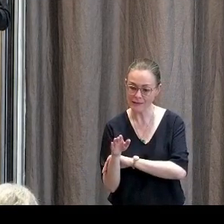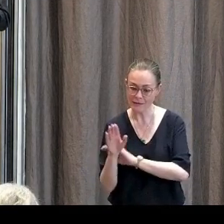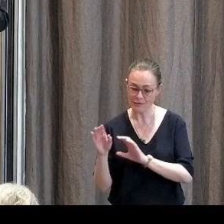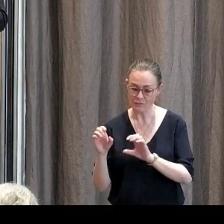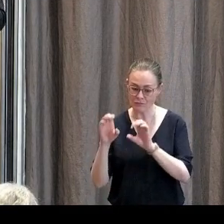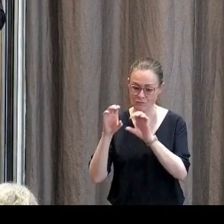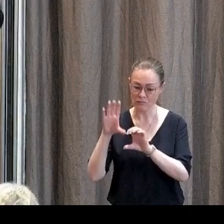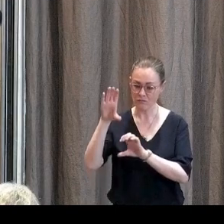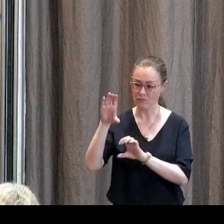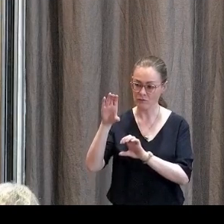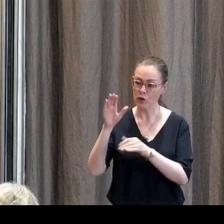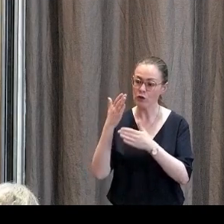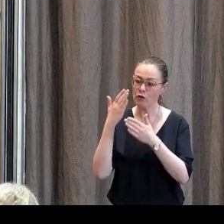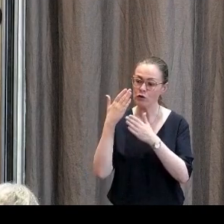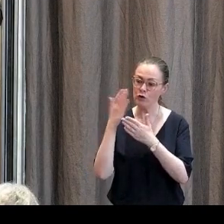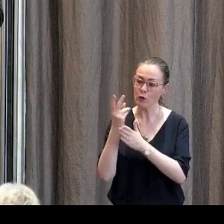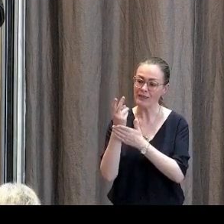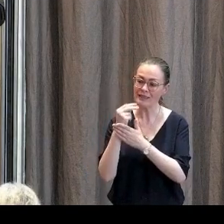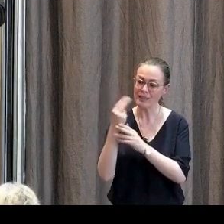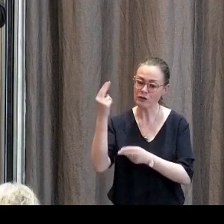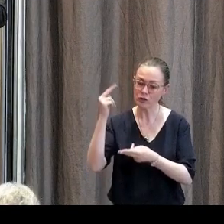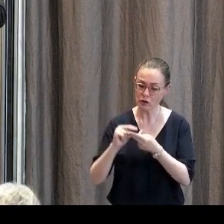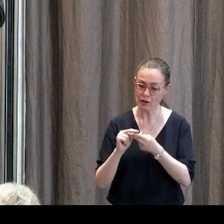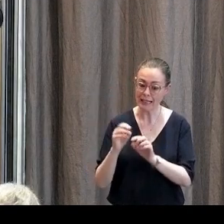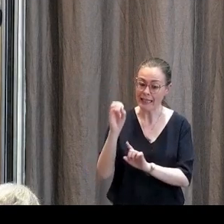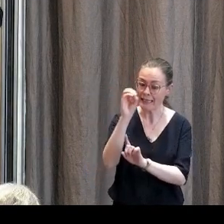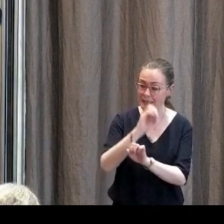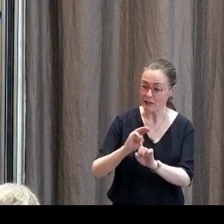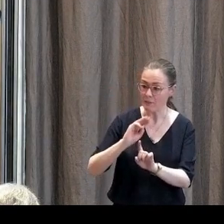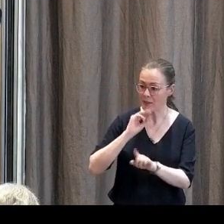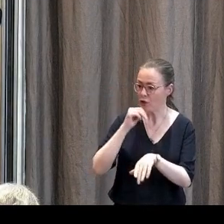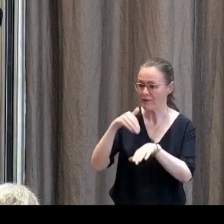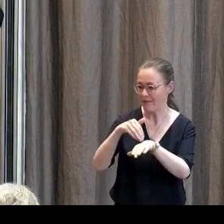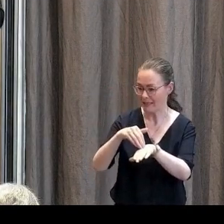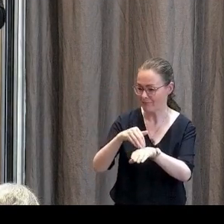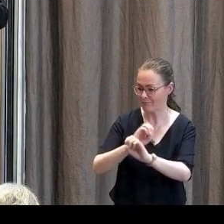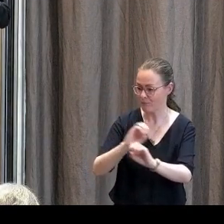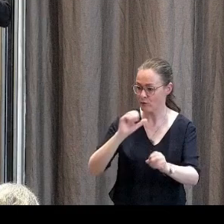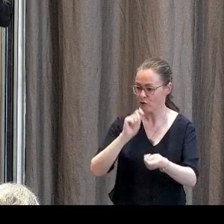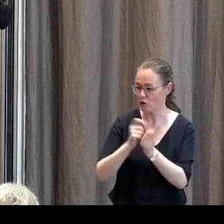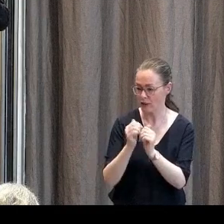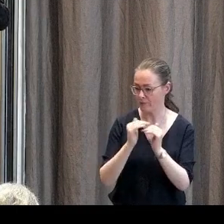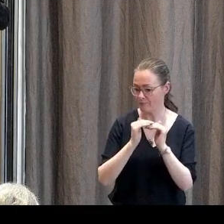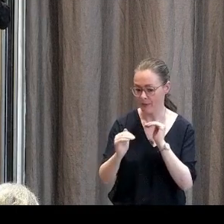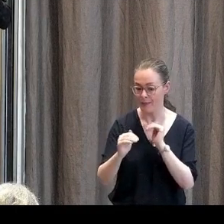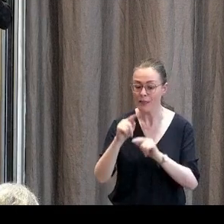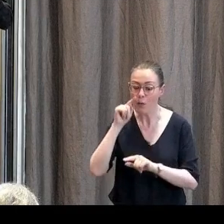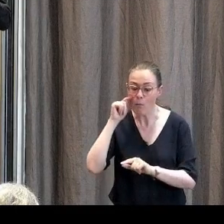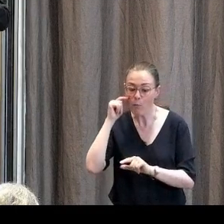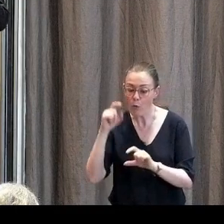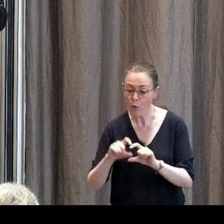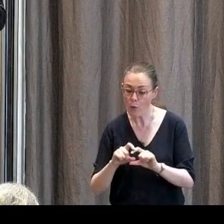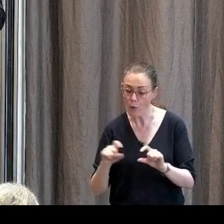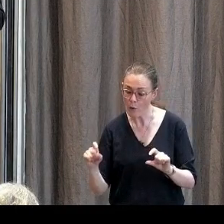what this is showing is the seizure reduction. So 0 means it has no effect at all. And then the blue bar,